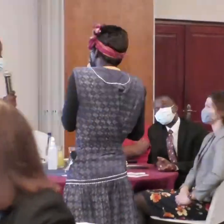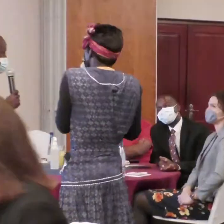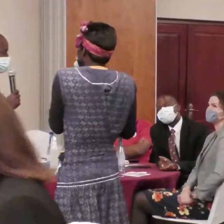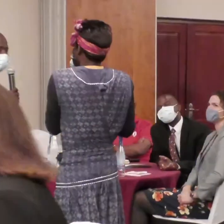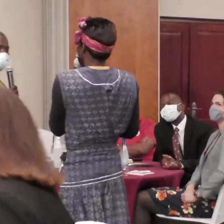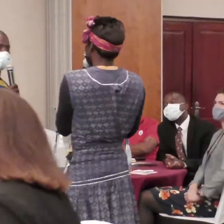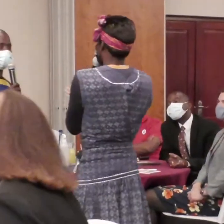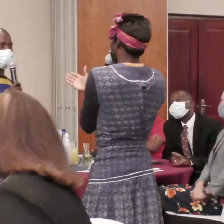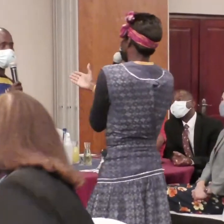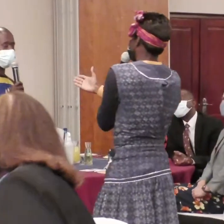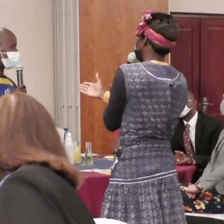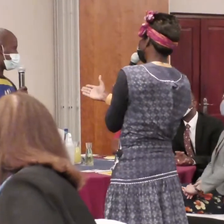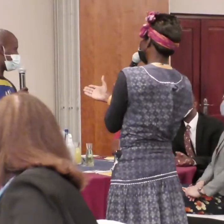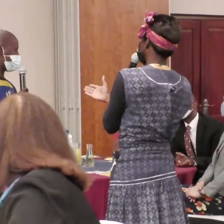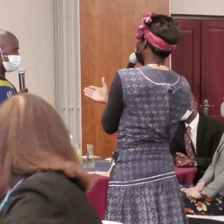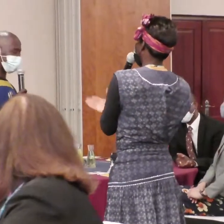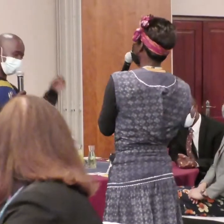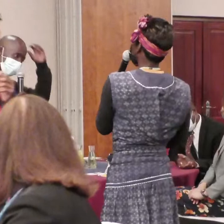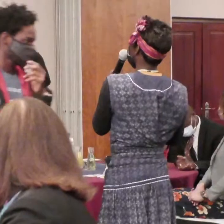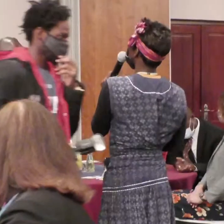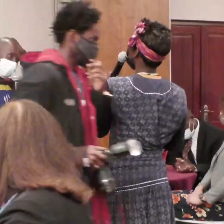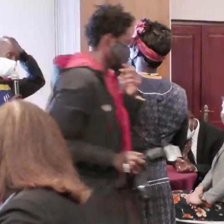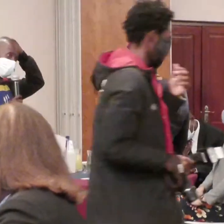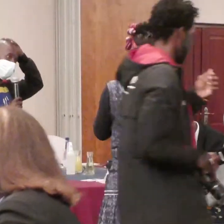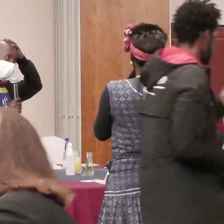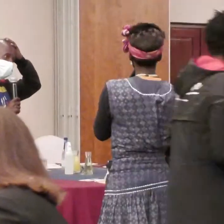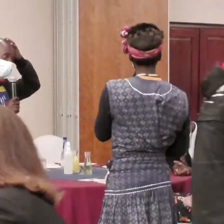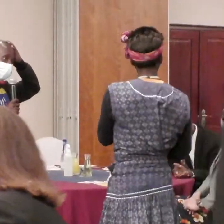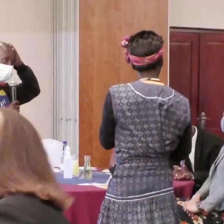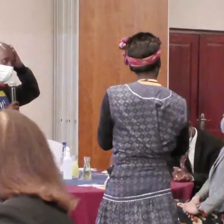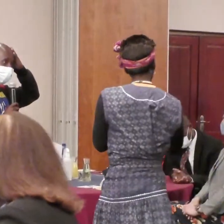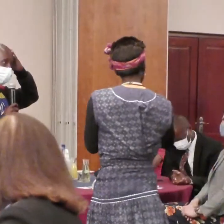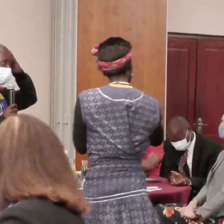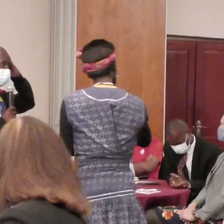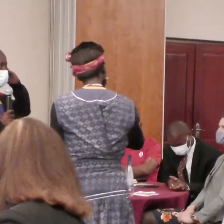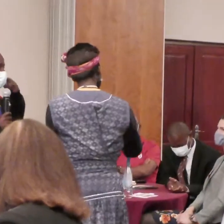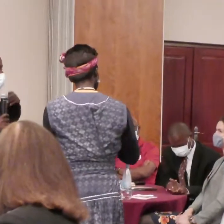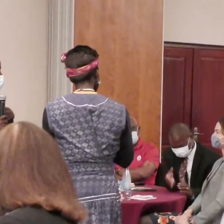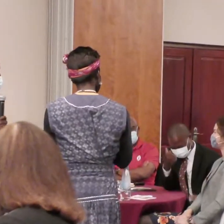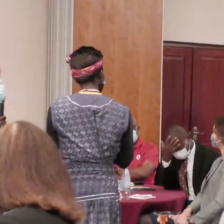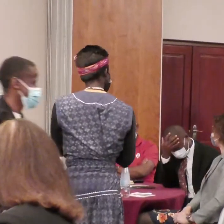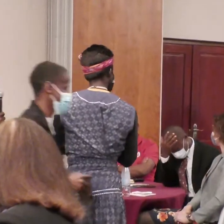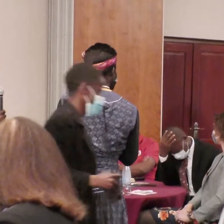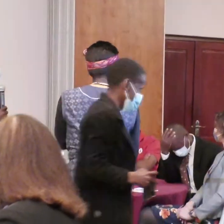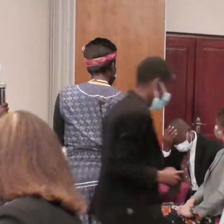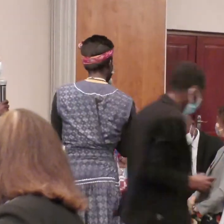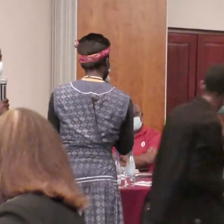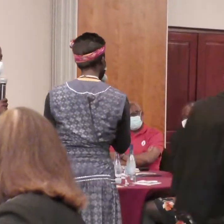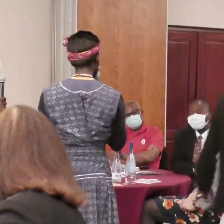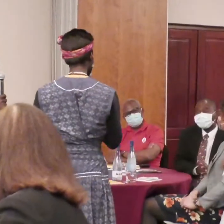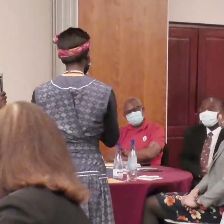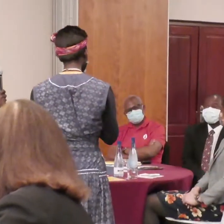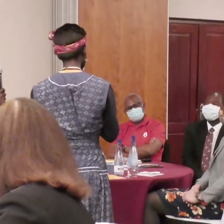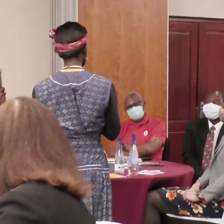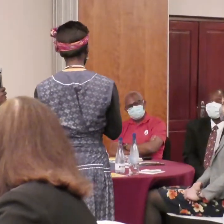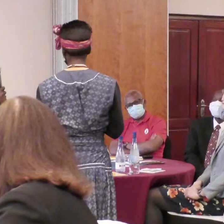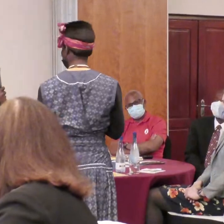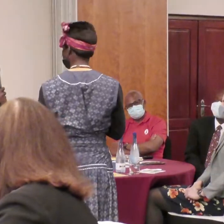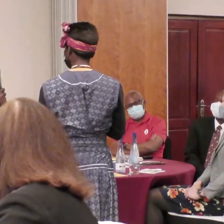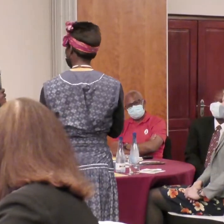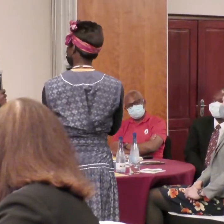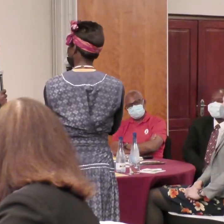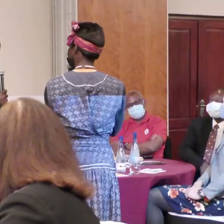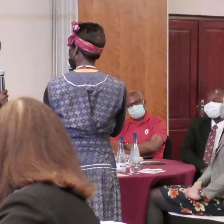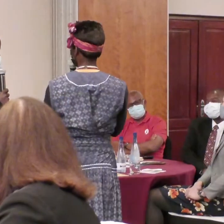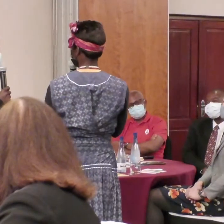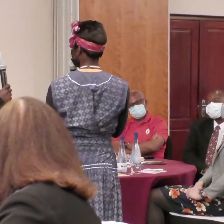ngikwembatha uyambona silwane buka wena ungathi kwakhuhlutiswa awumbuka ugqebe kanjani ngiyabonga mntwana nami uyambona unethe kwani